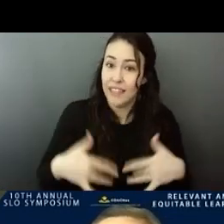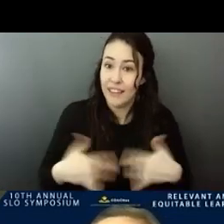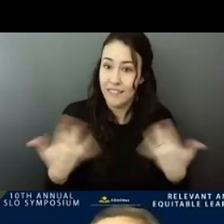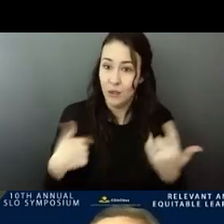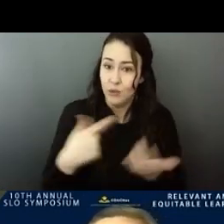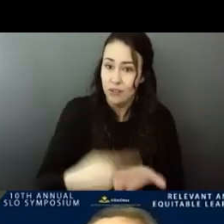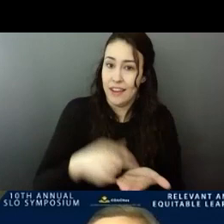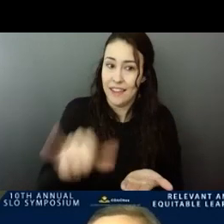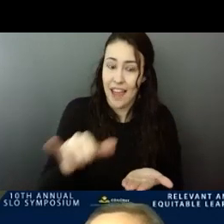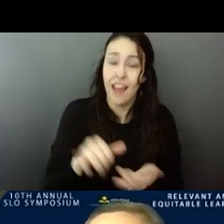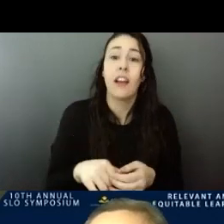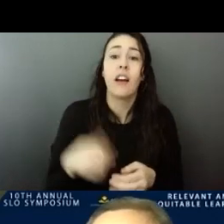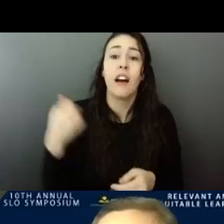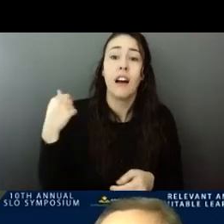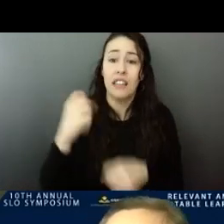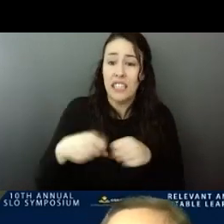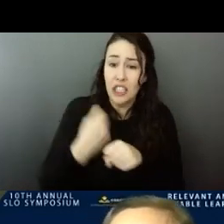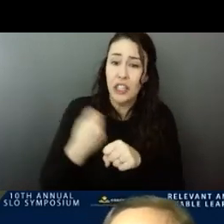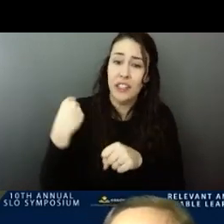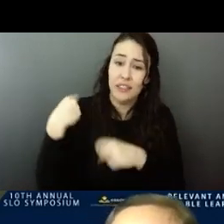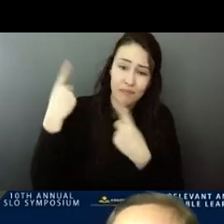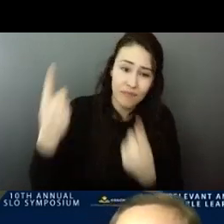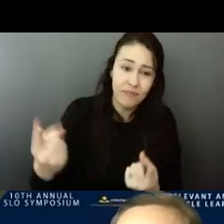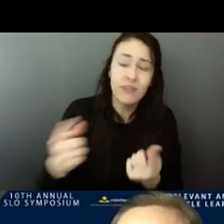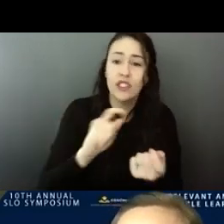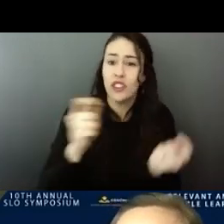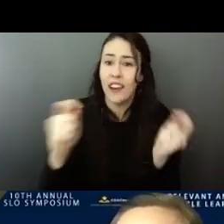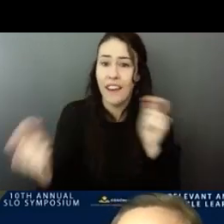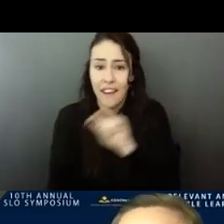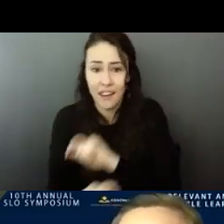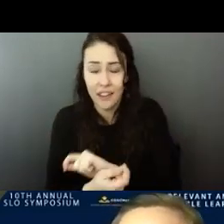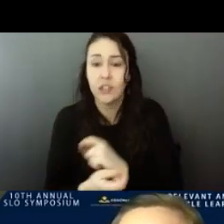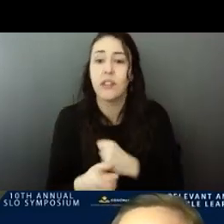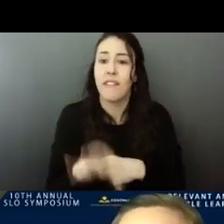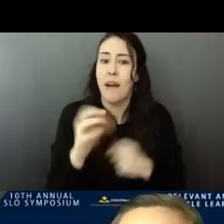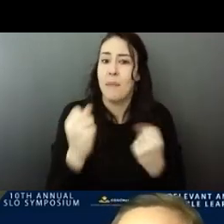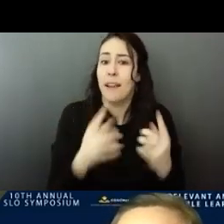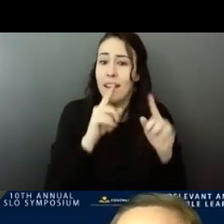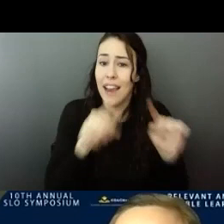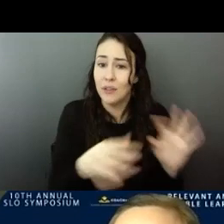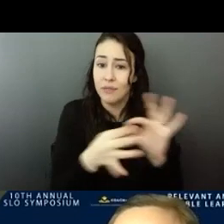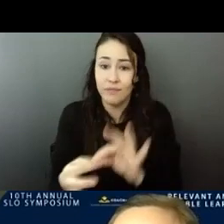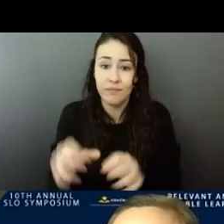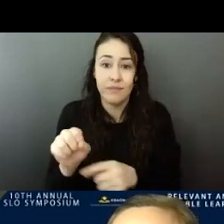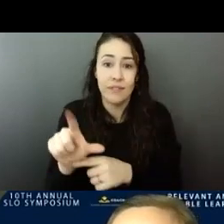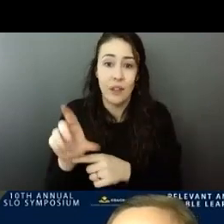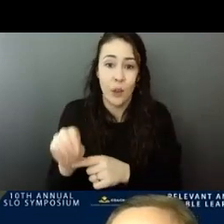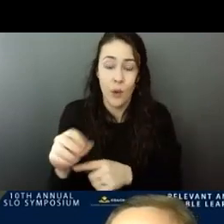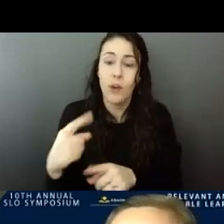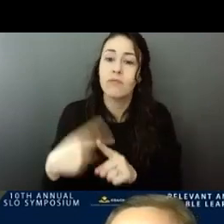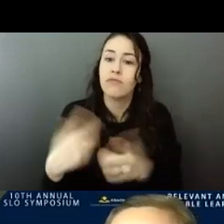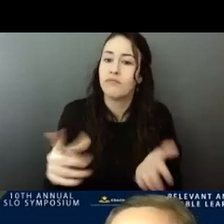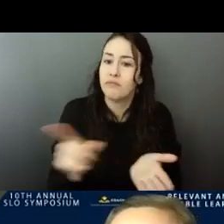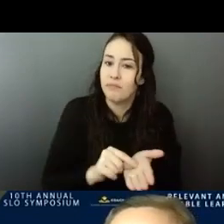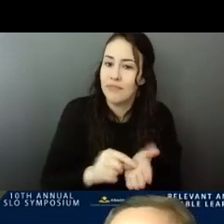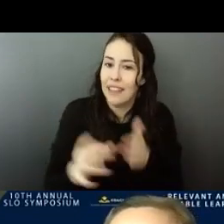changed over the years. We have found answers to many commonly asked questions about SLOs and have published a guide to student learning